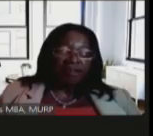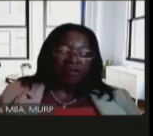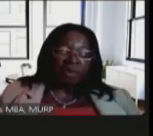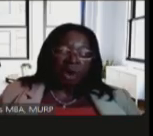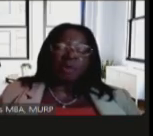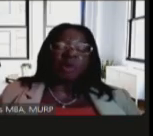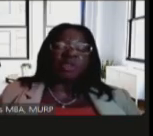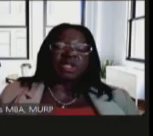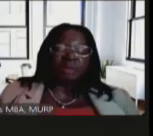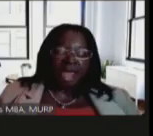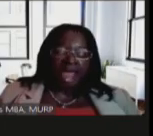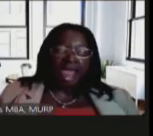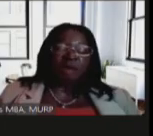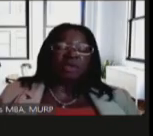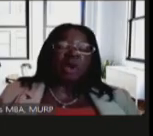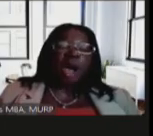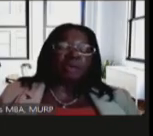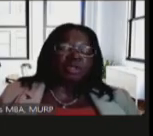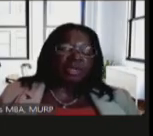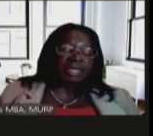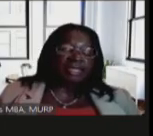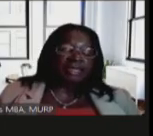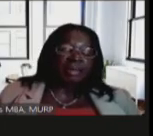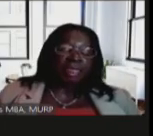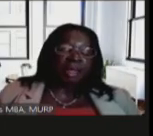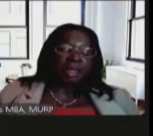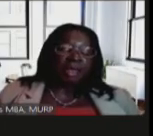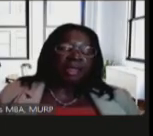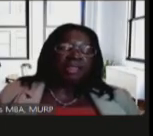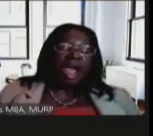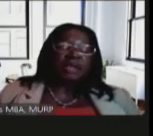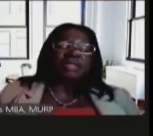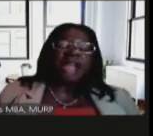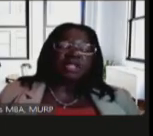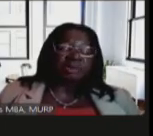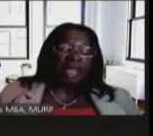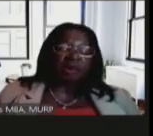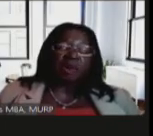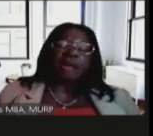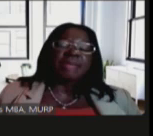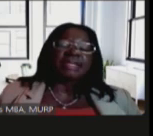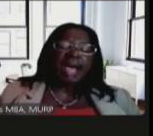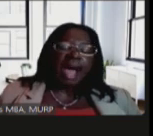have affordable home ownership and rental opportunities. The